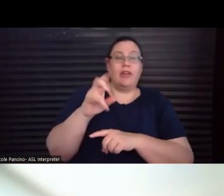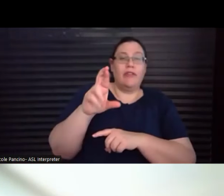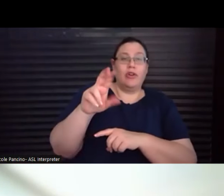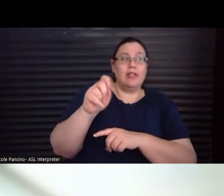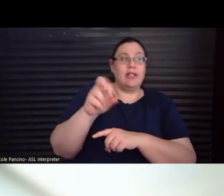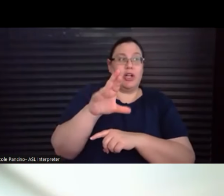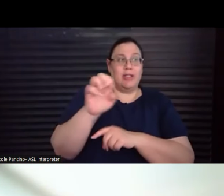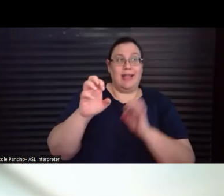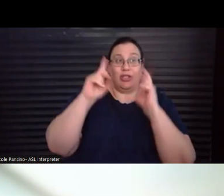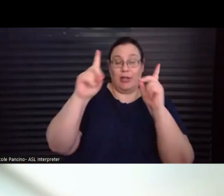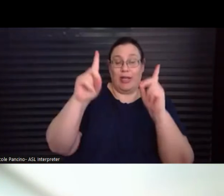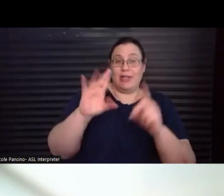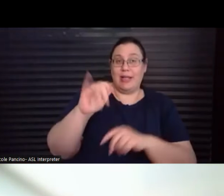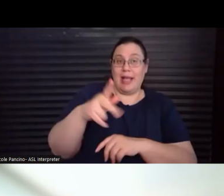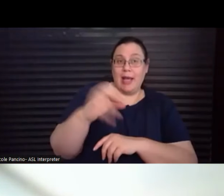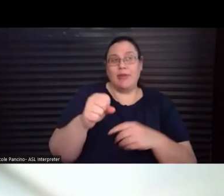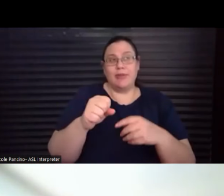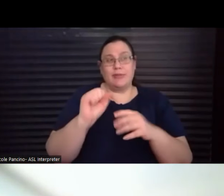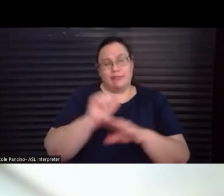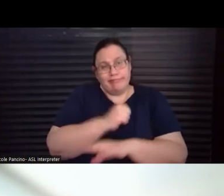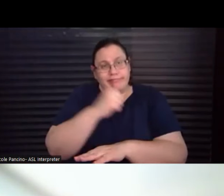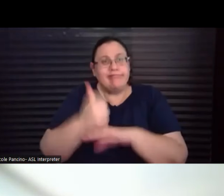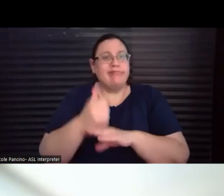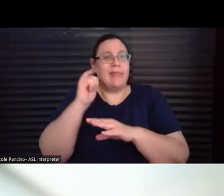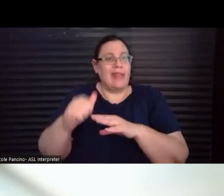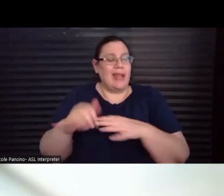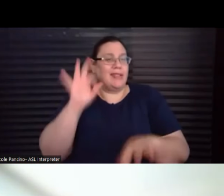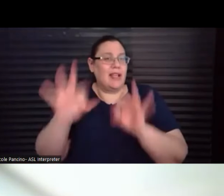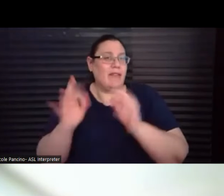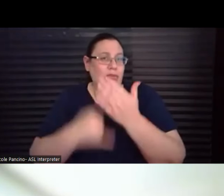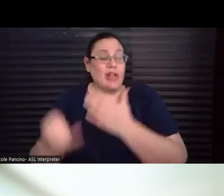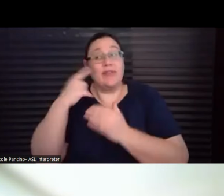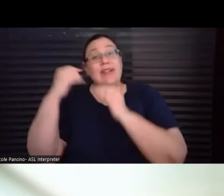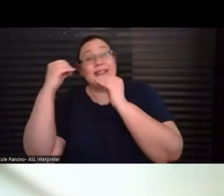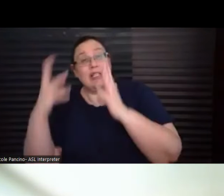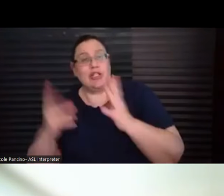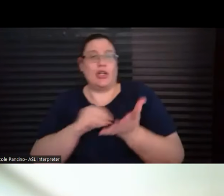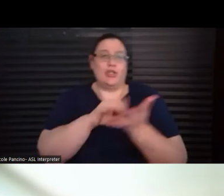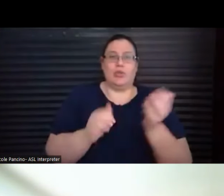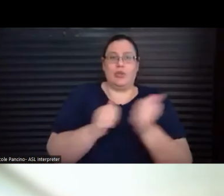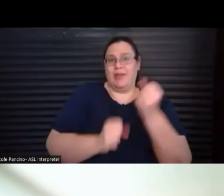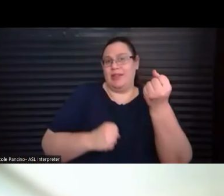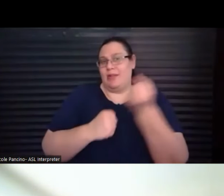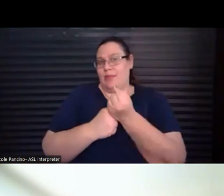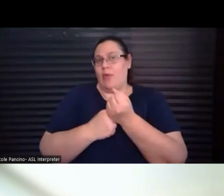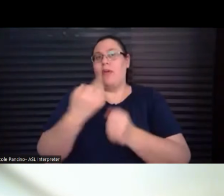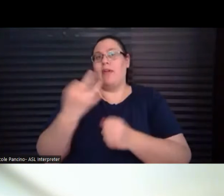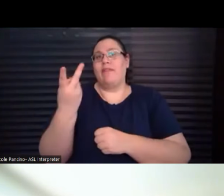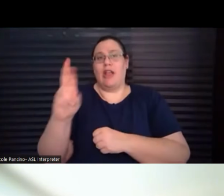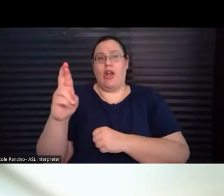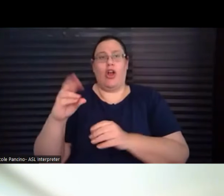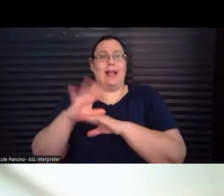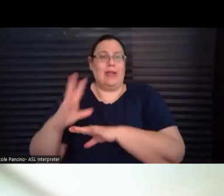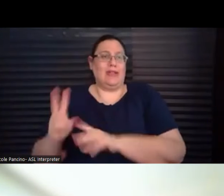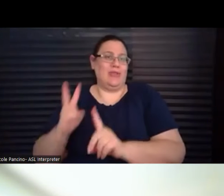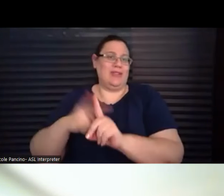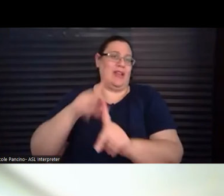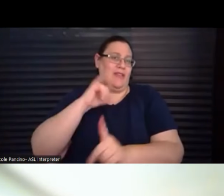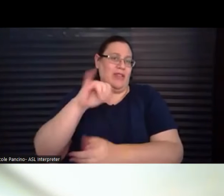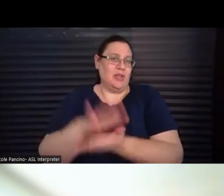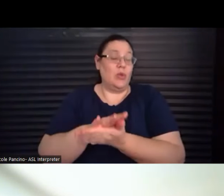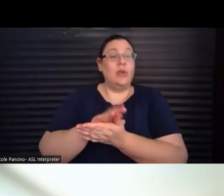the Guided Group Discovery Project to teachers and students with the support of the VR counselor assigned to the school. So River